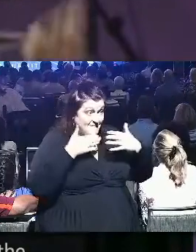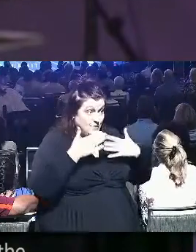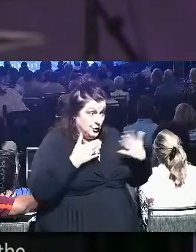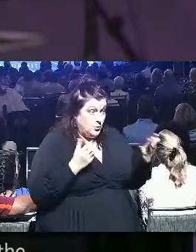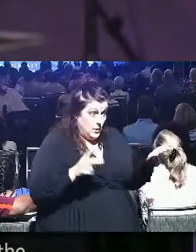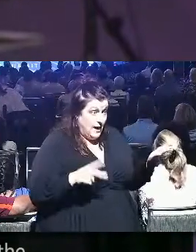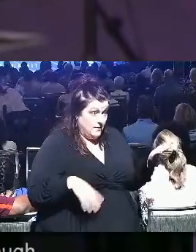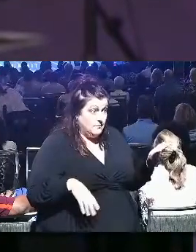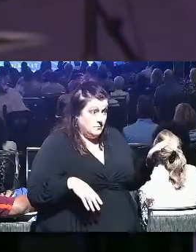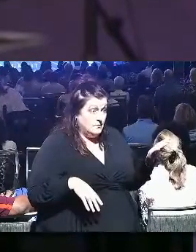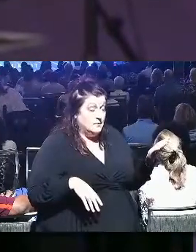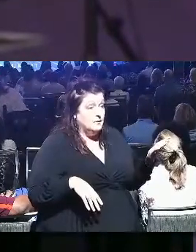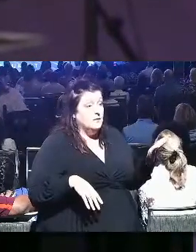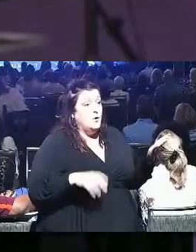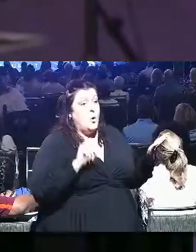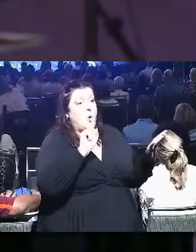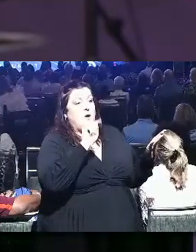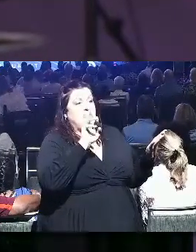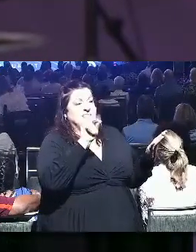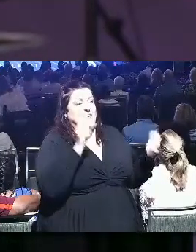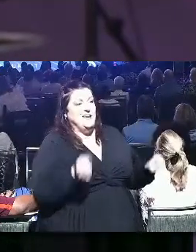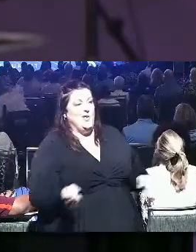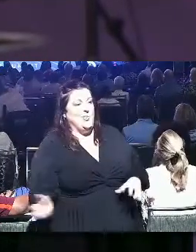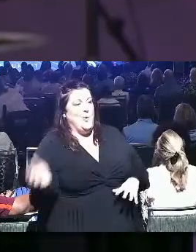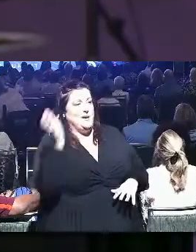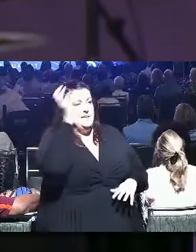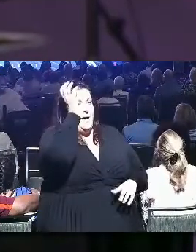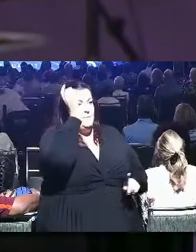a dumpster way far away.